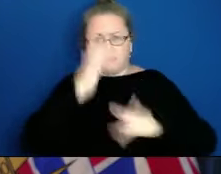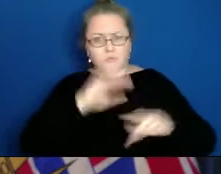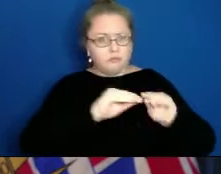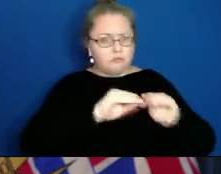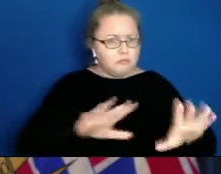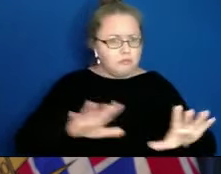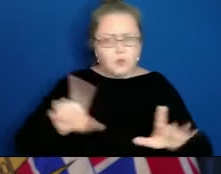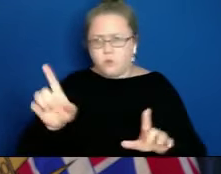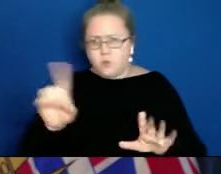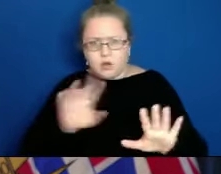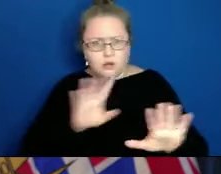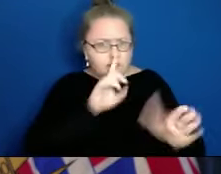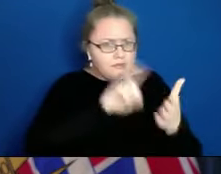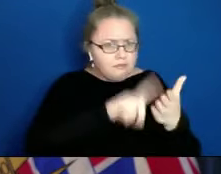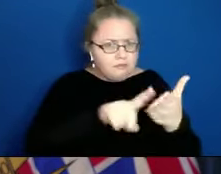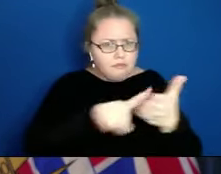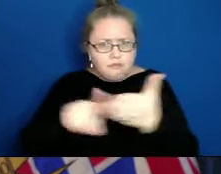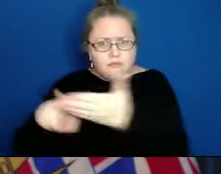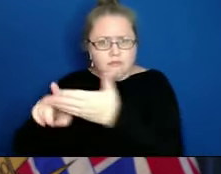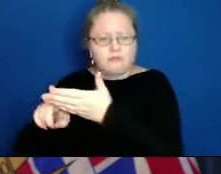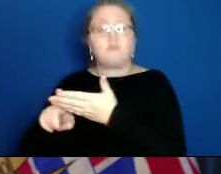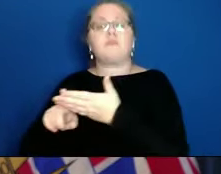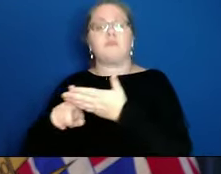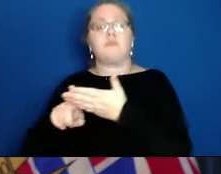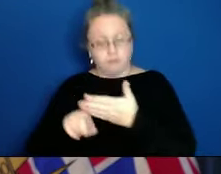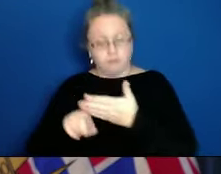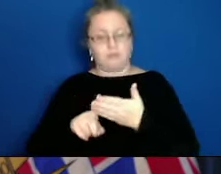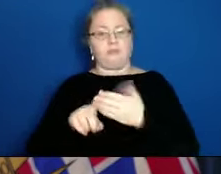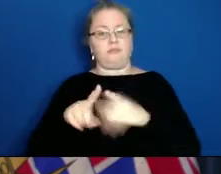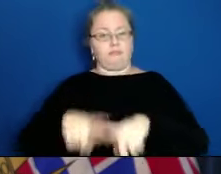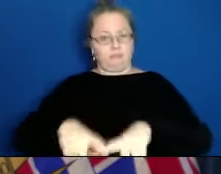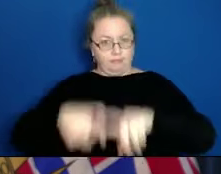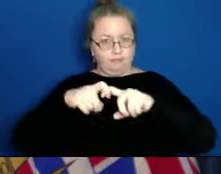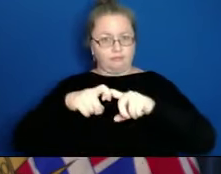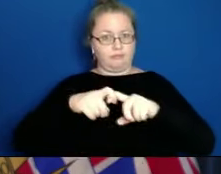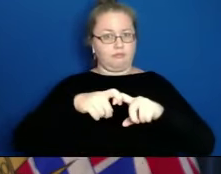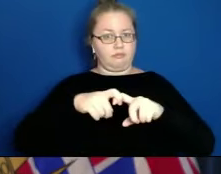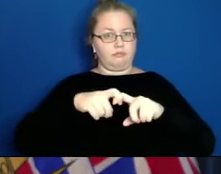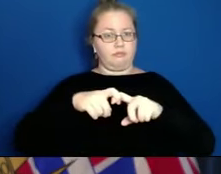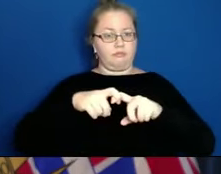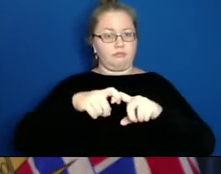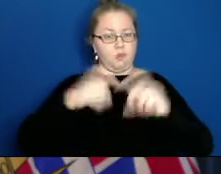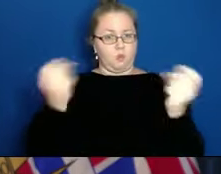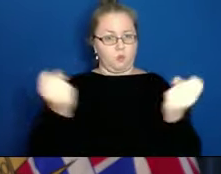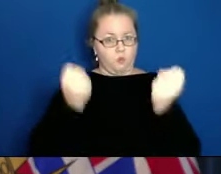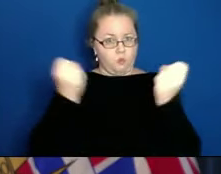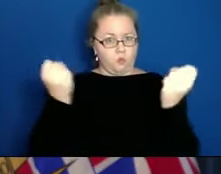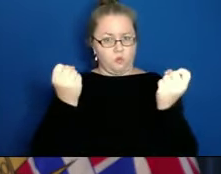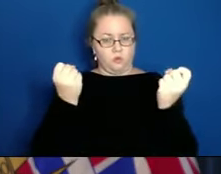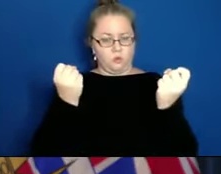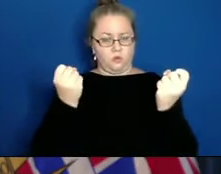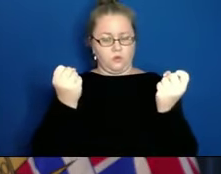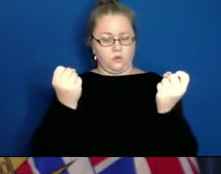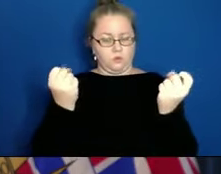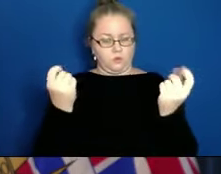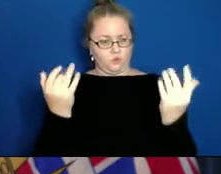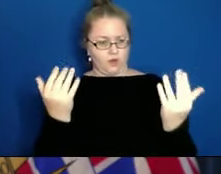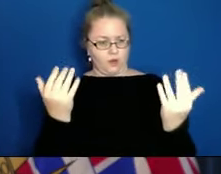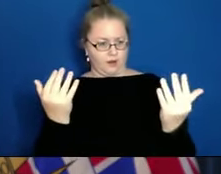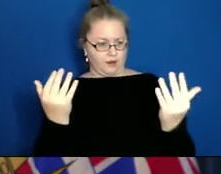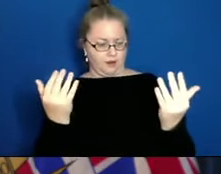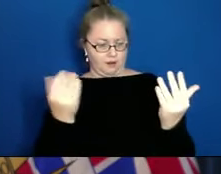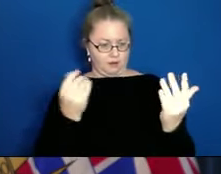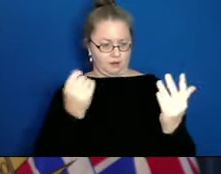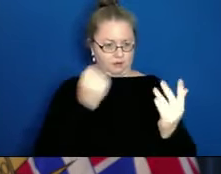transmission happening in some of these settings, we took the opportunity to stop those, to put a pause so we could understand the